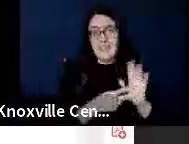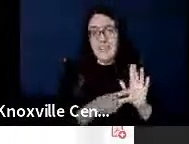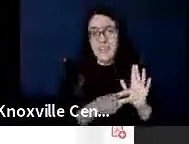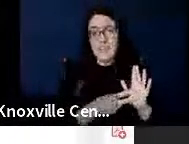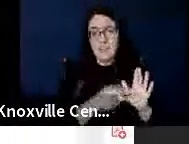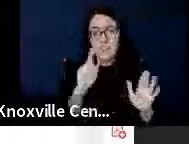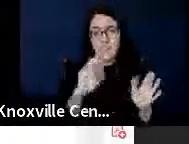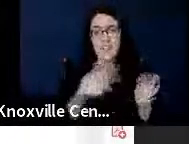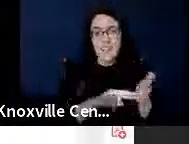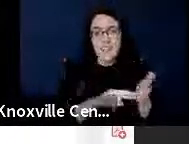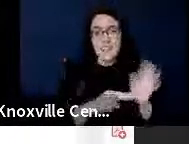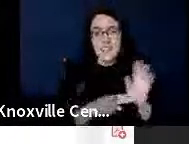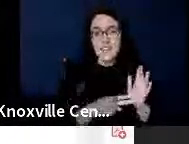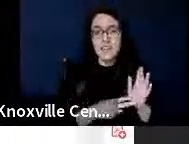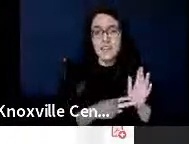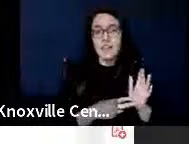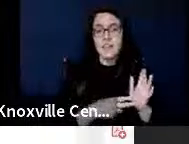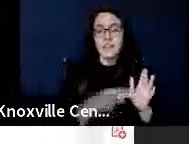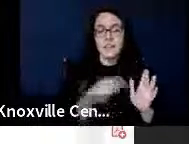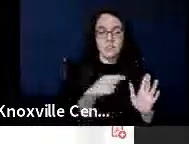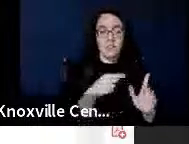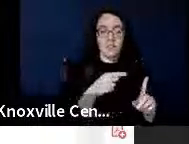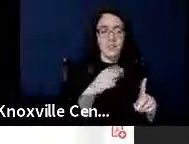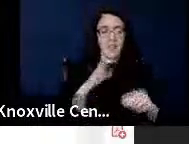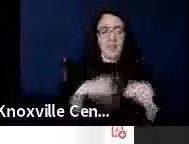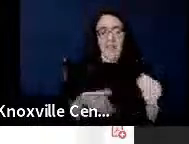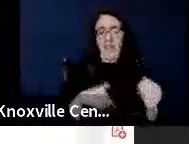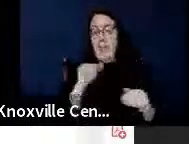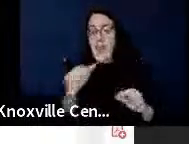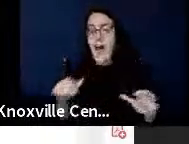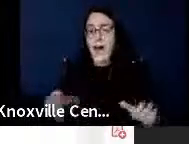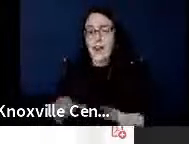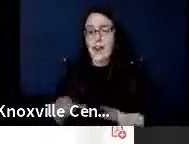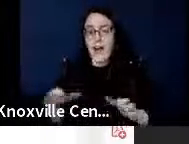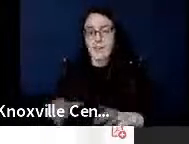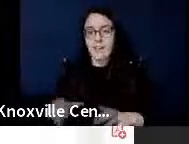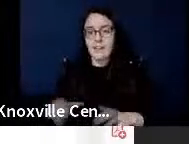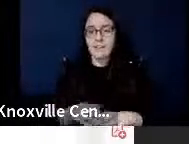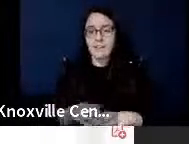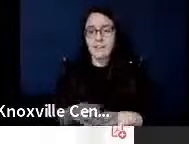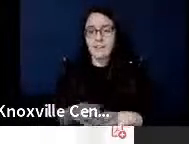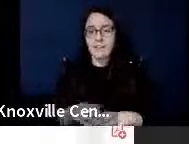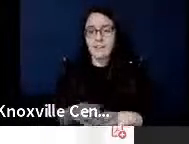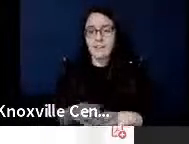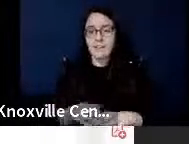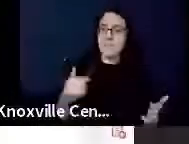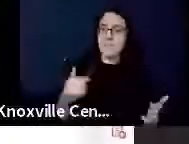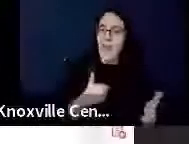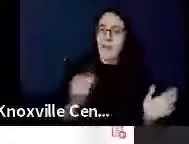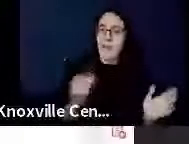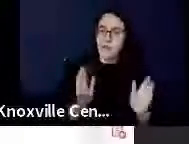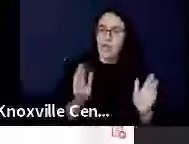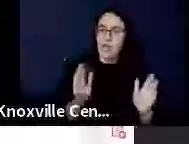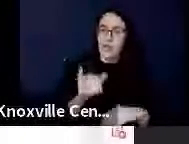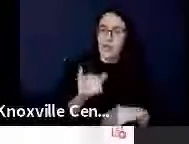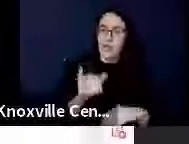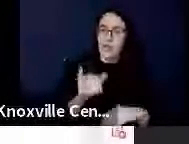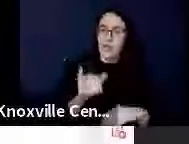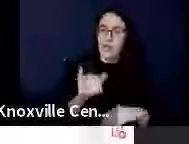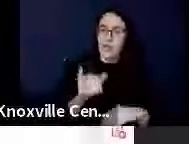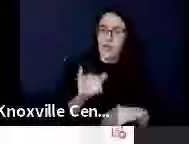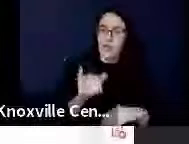and then not act. And it does reassure me to some extent that Nashville and Memphis have